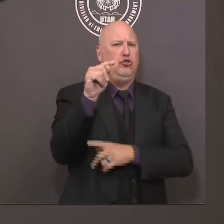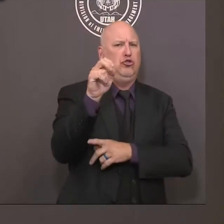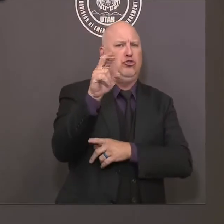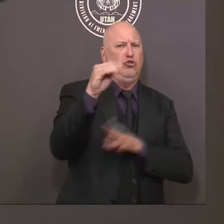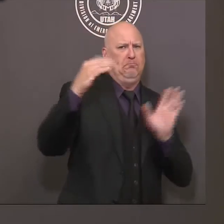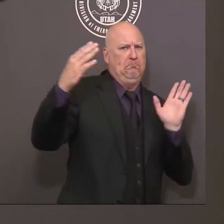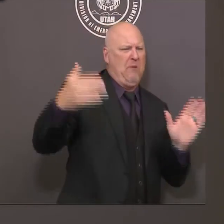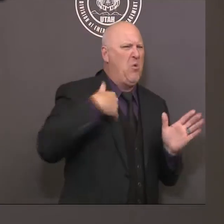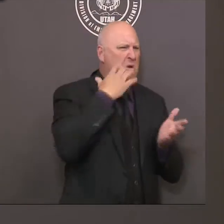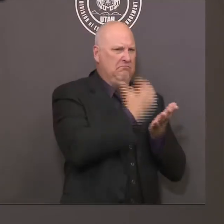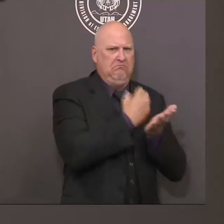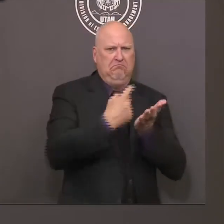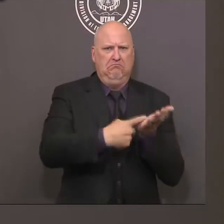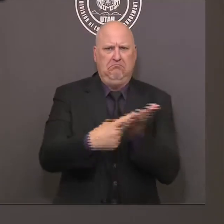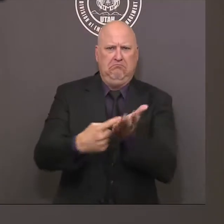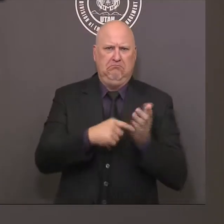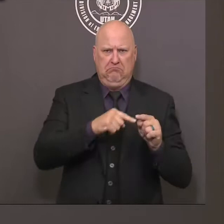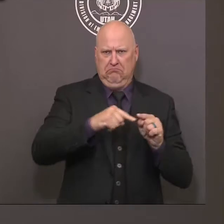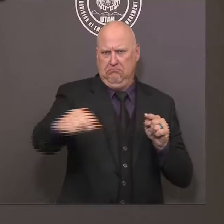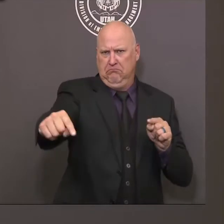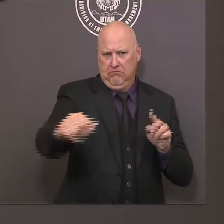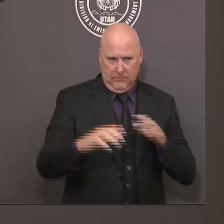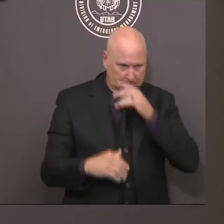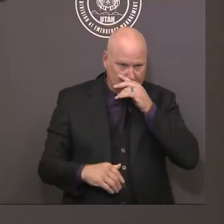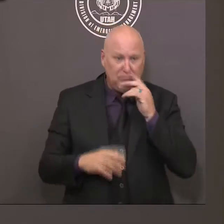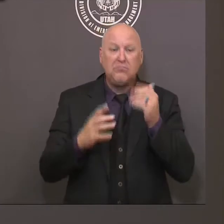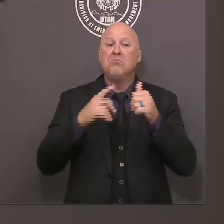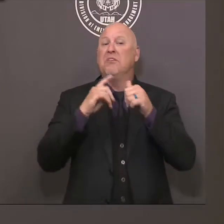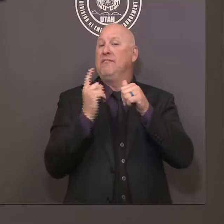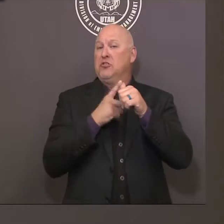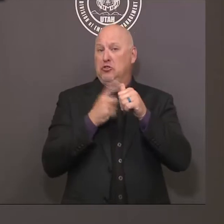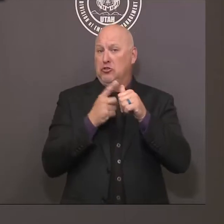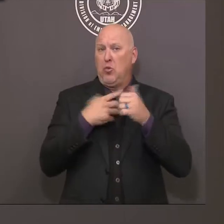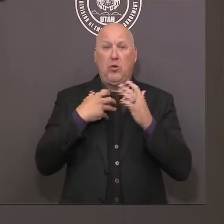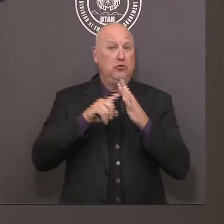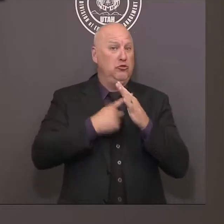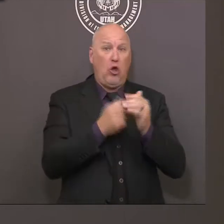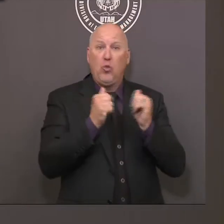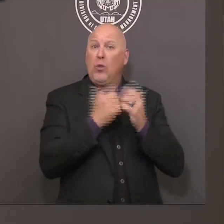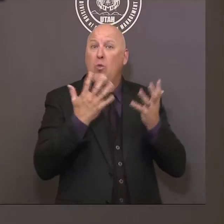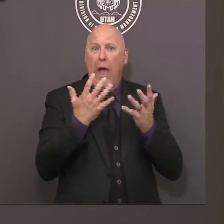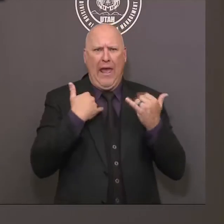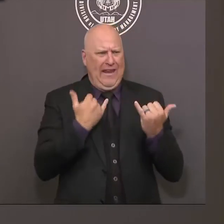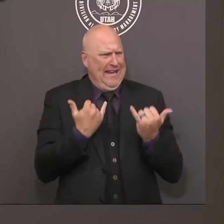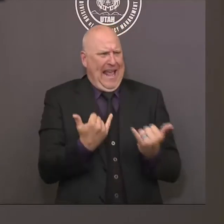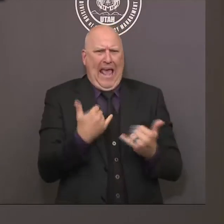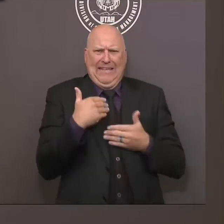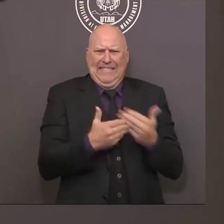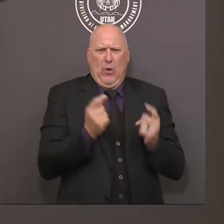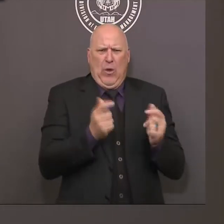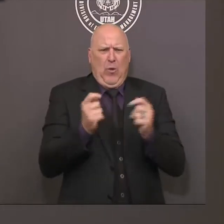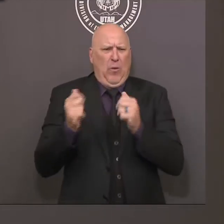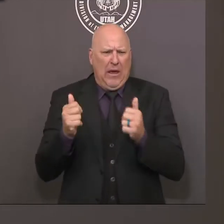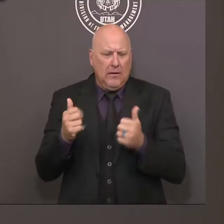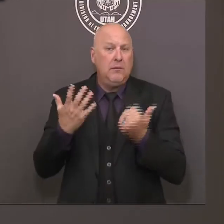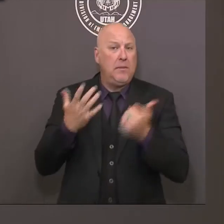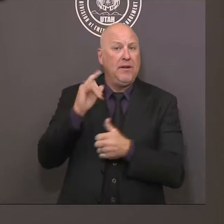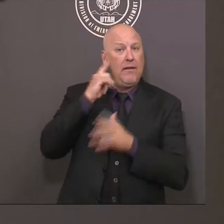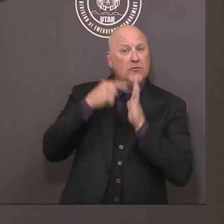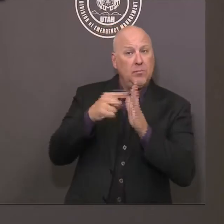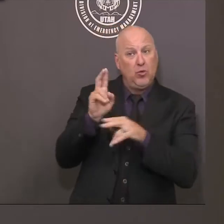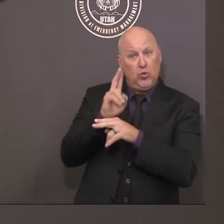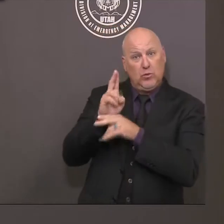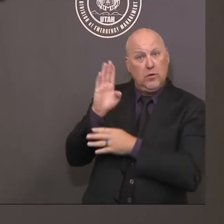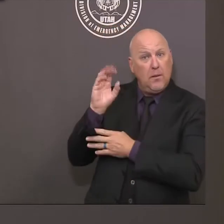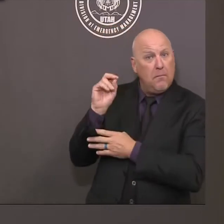more strategic investments that position Utah for long-term growth. In the 250-day horizon, the state begins